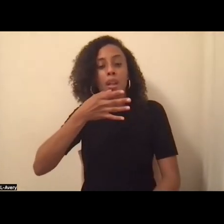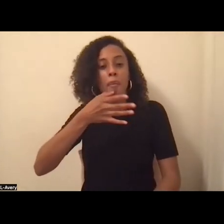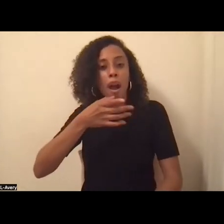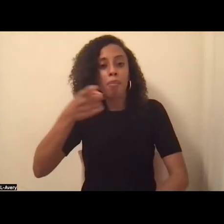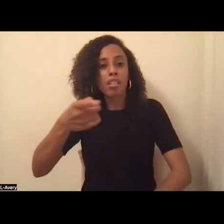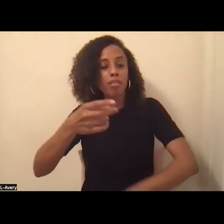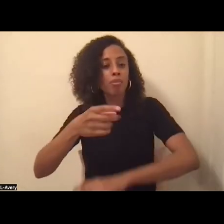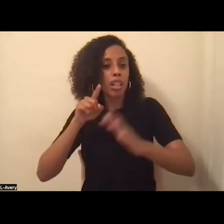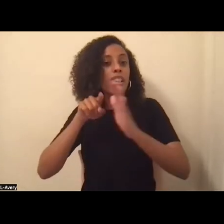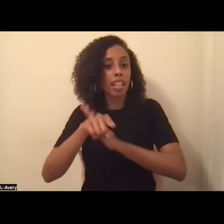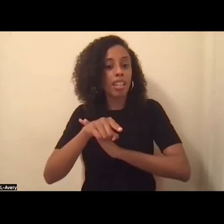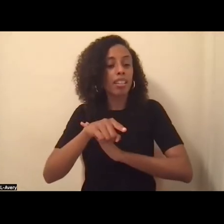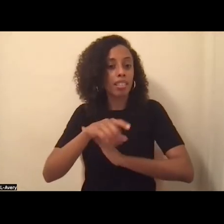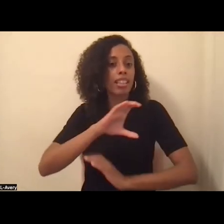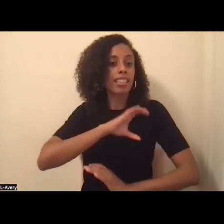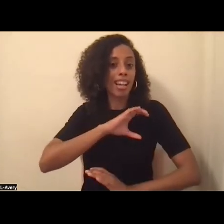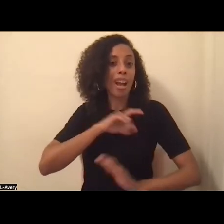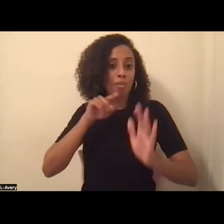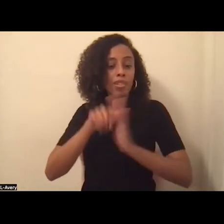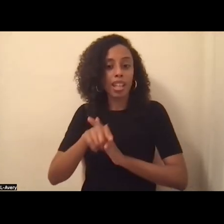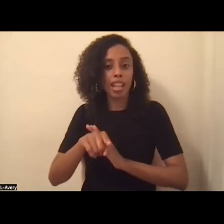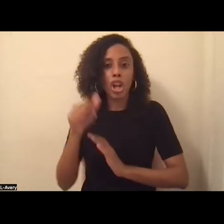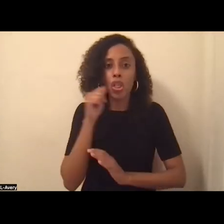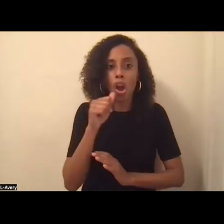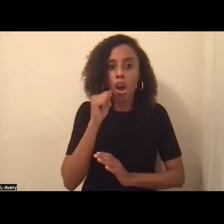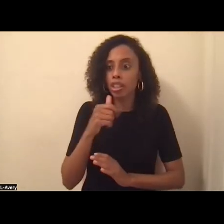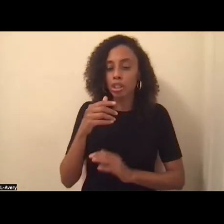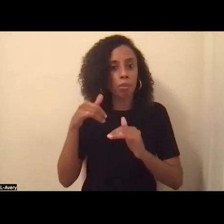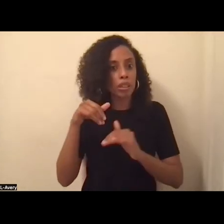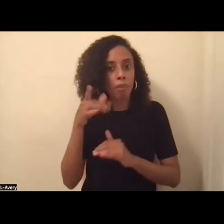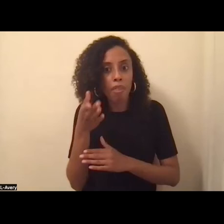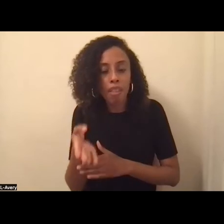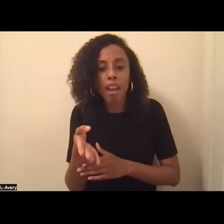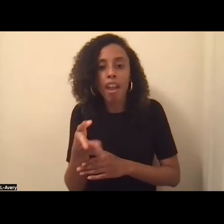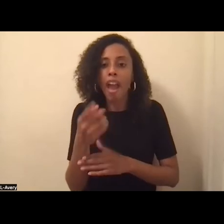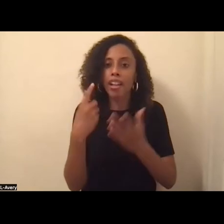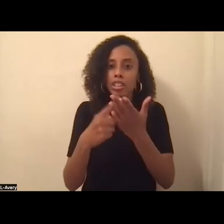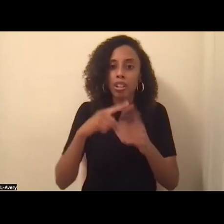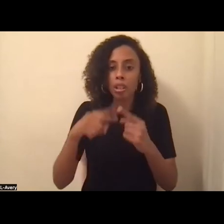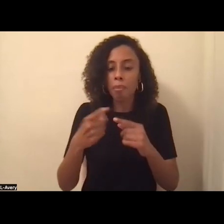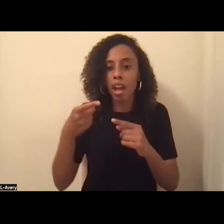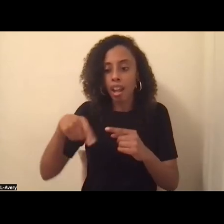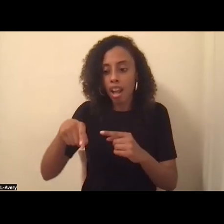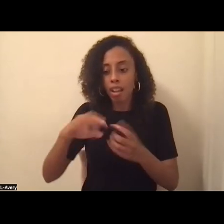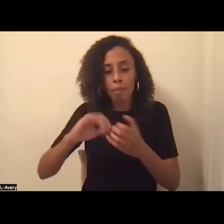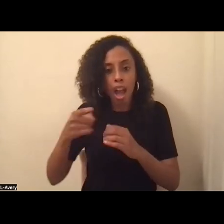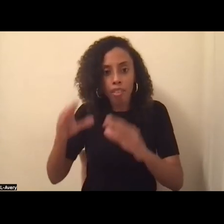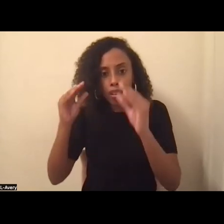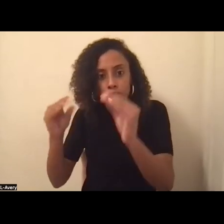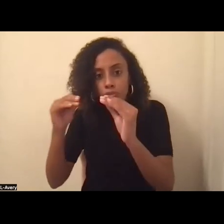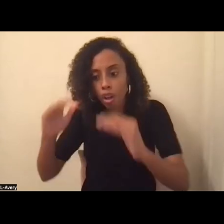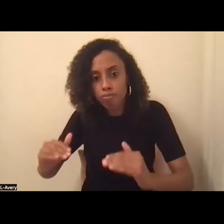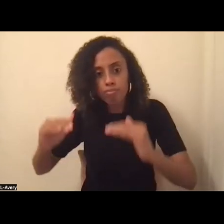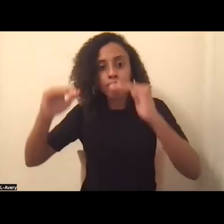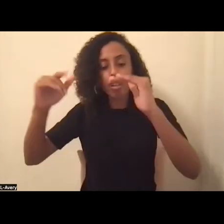by police, the aunties were also there and talked about how they helped to raise those children too, right? So